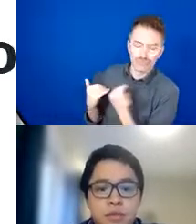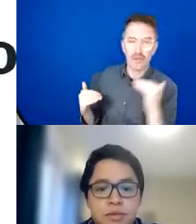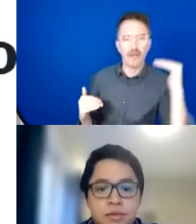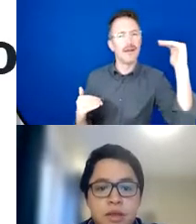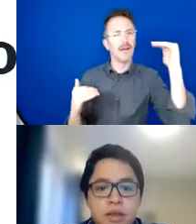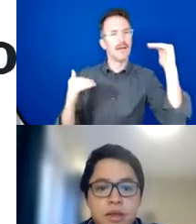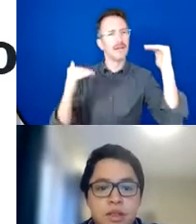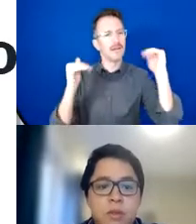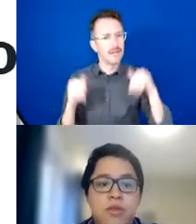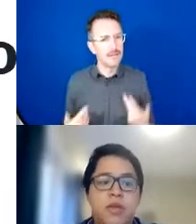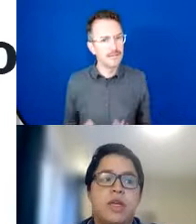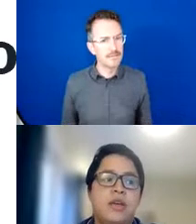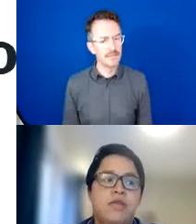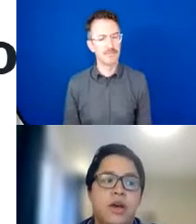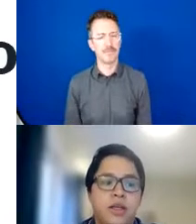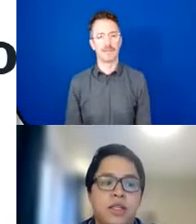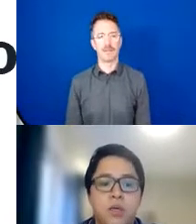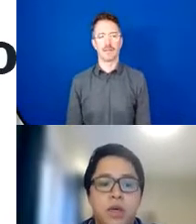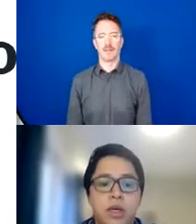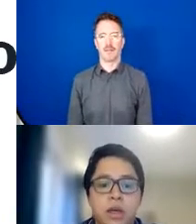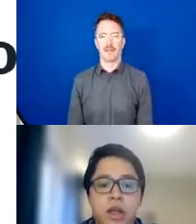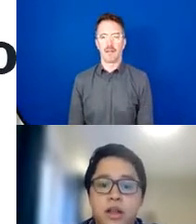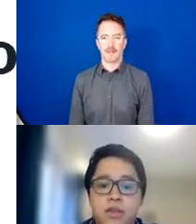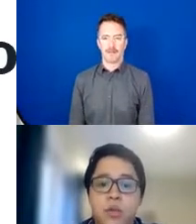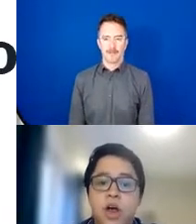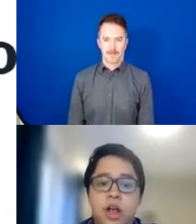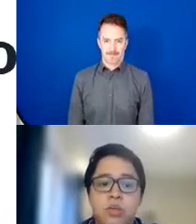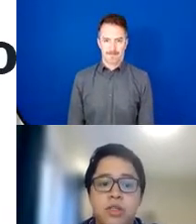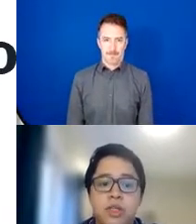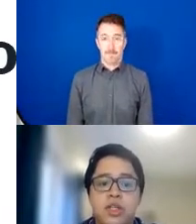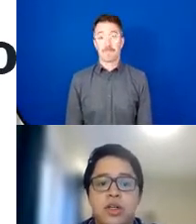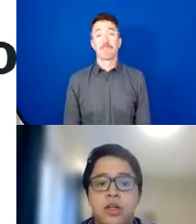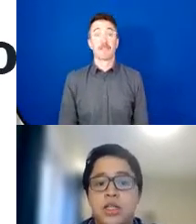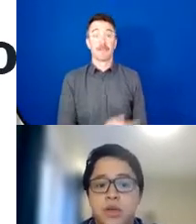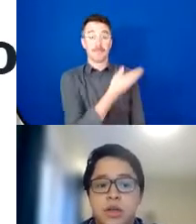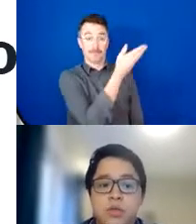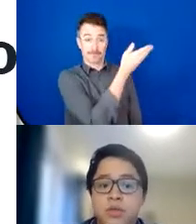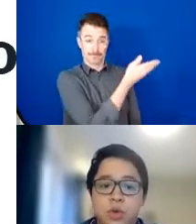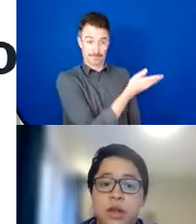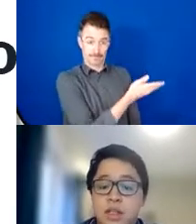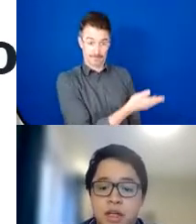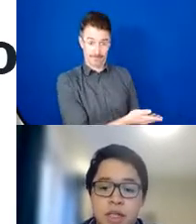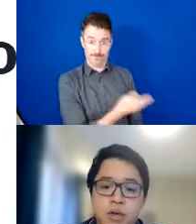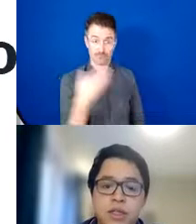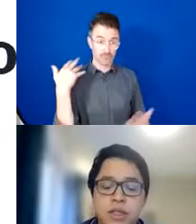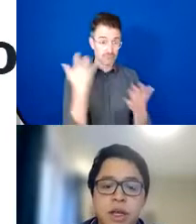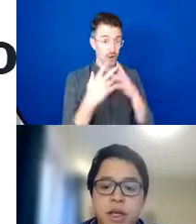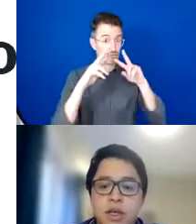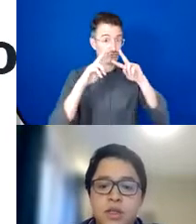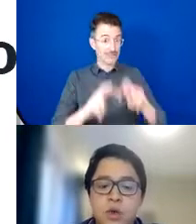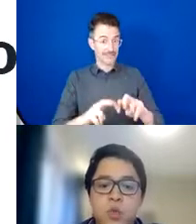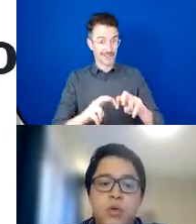see some of the key findings that we collected from our knowledge mobilization desk review and listening